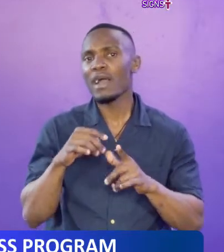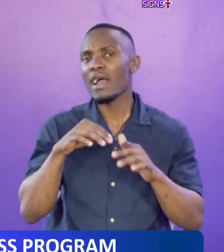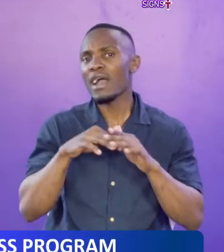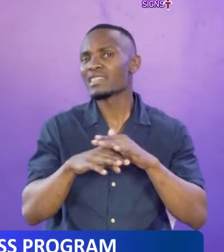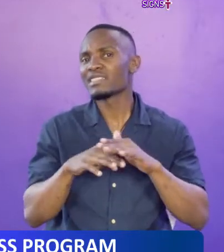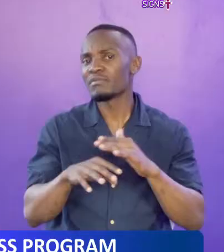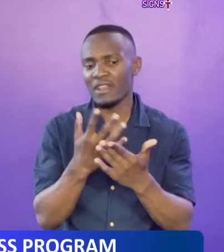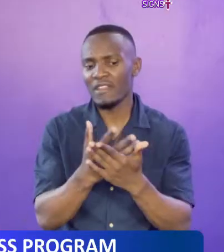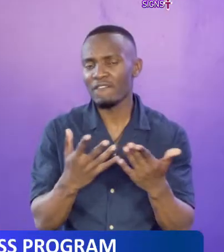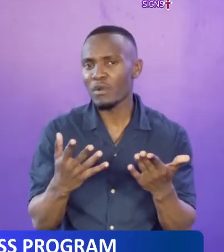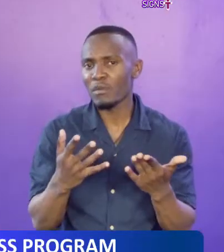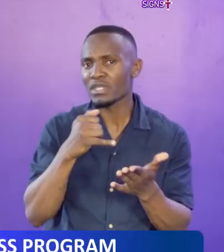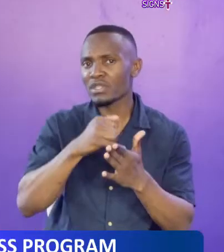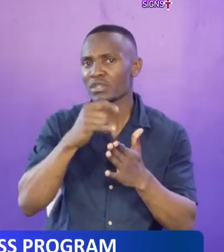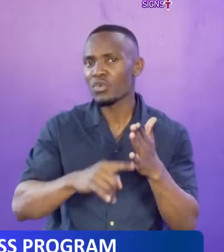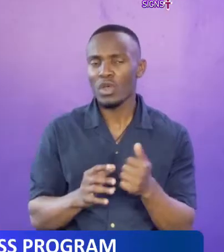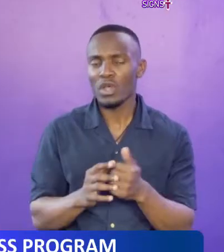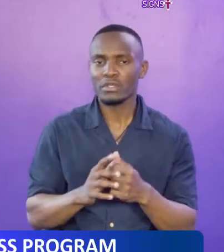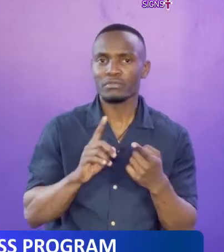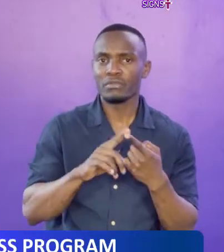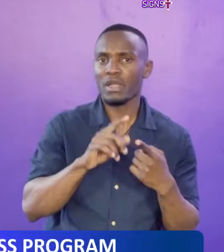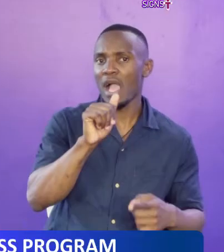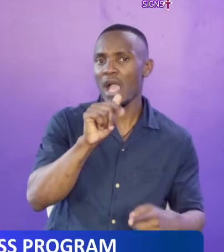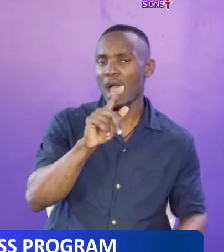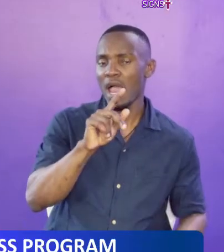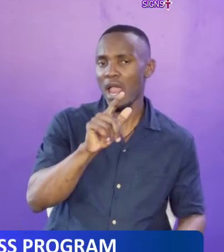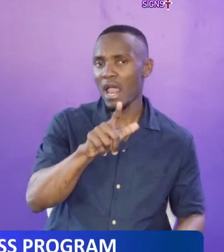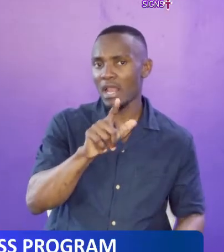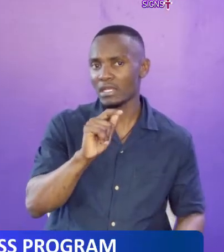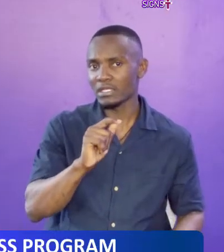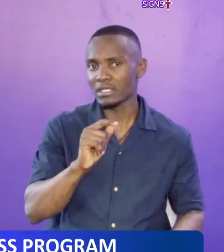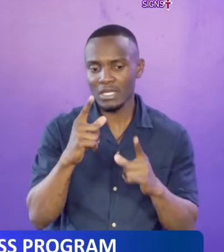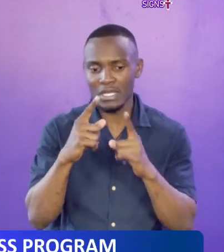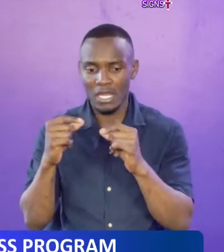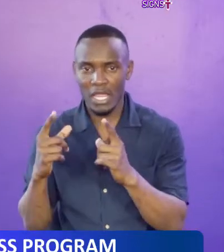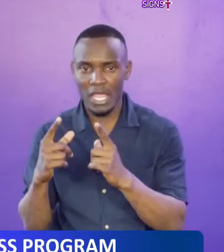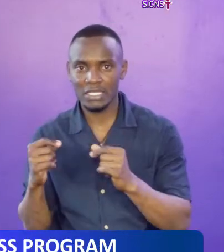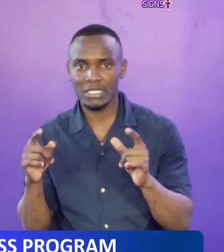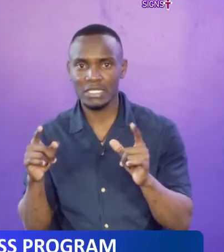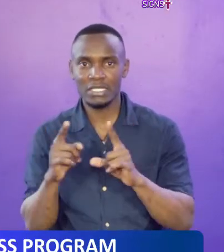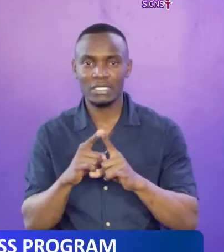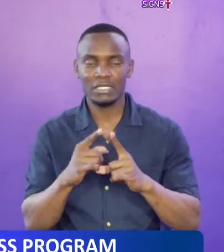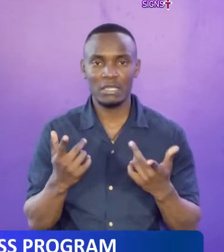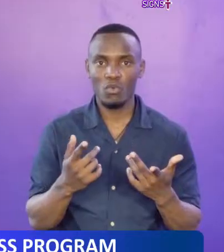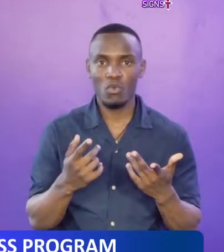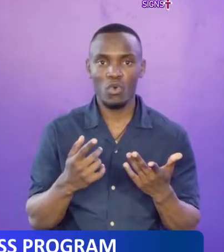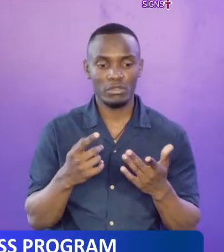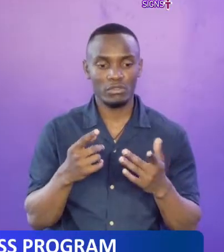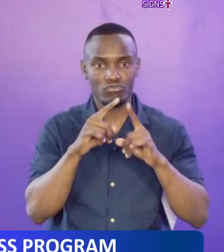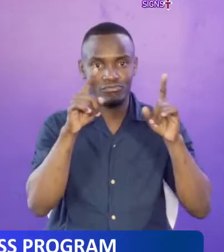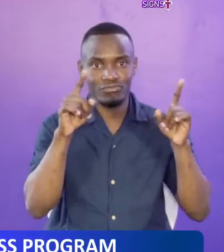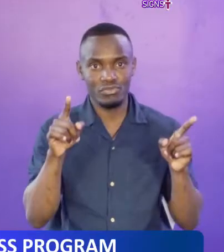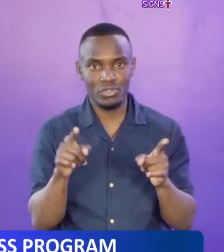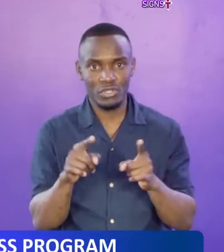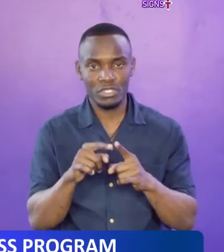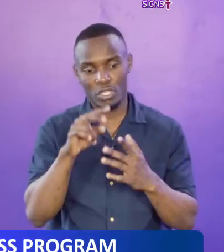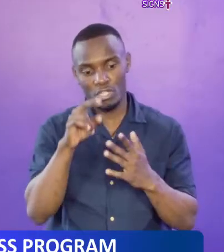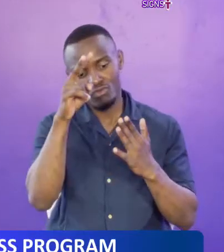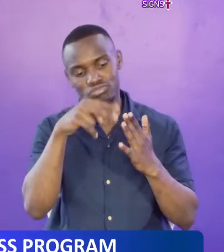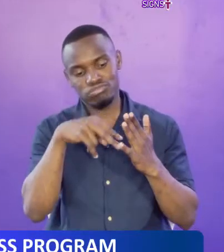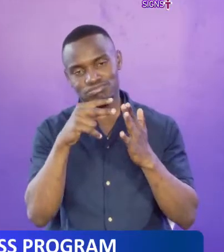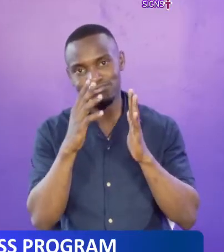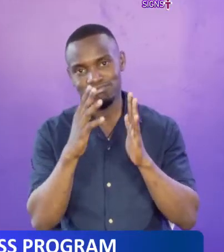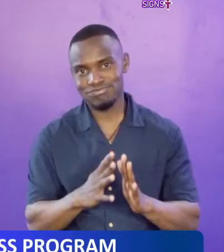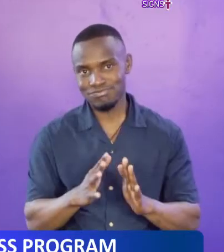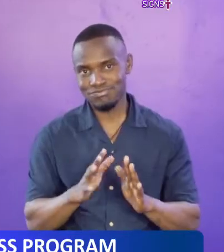Things like alt text, screen readers. Is your website able to accommodate different people, first just